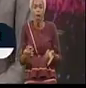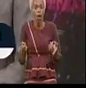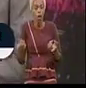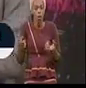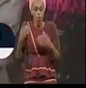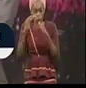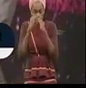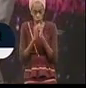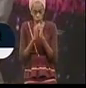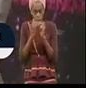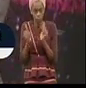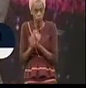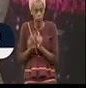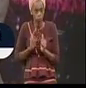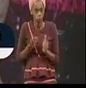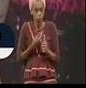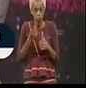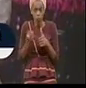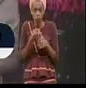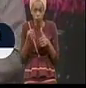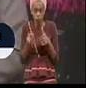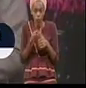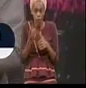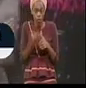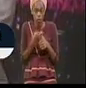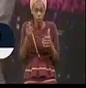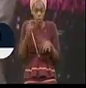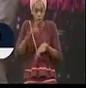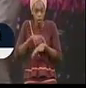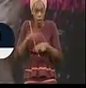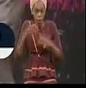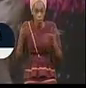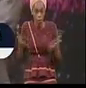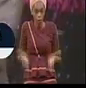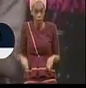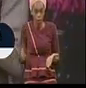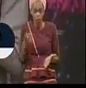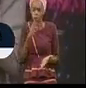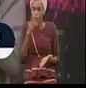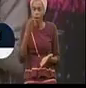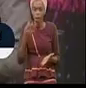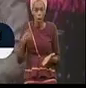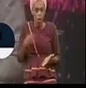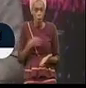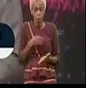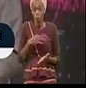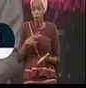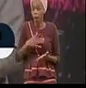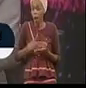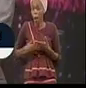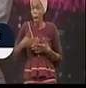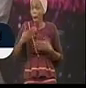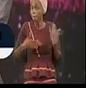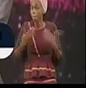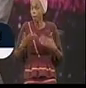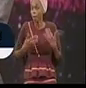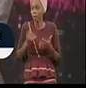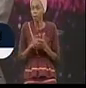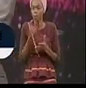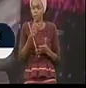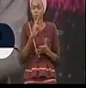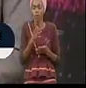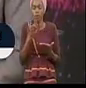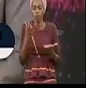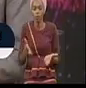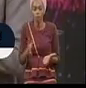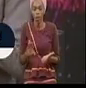are there, we've been expecting you, and we are glad that you have come. Wherever you are seated, we request that you